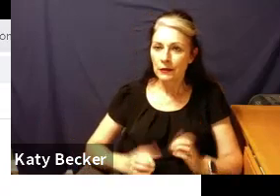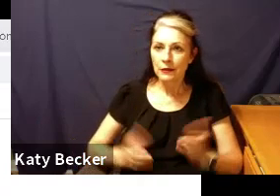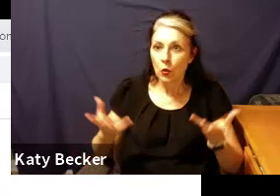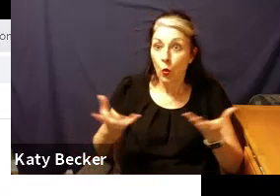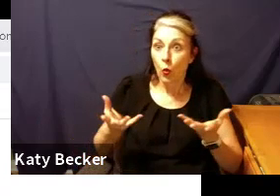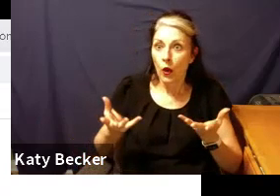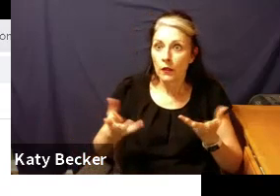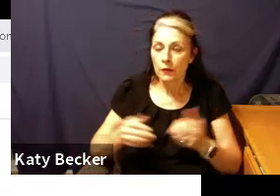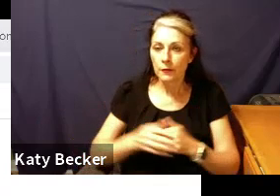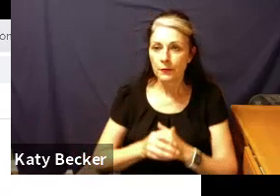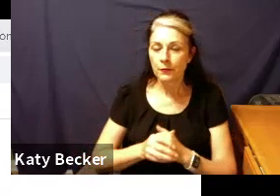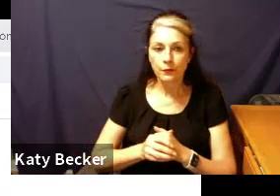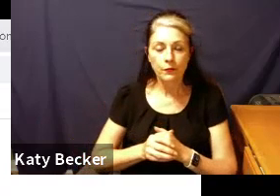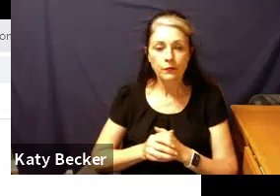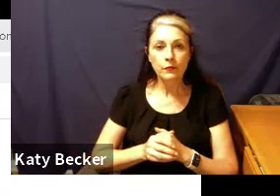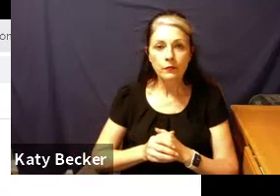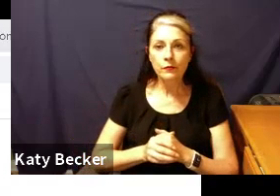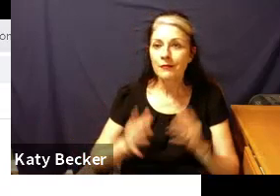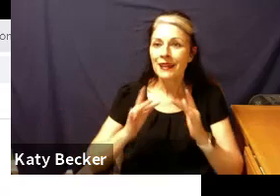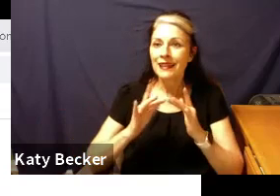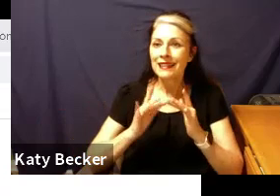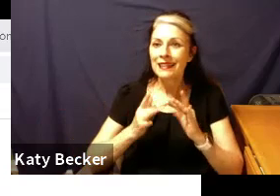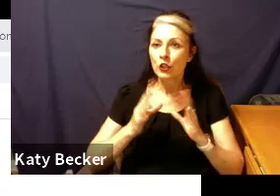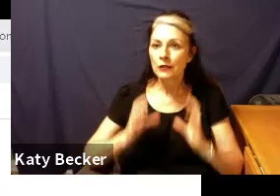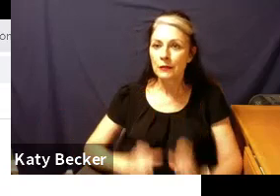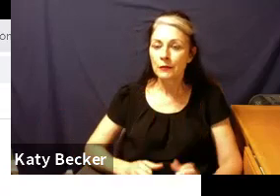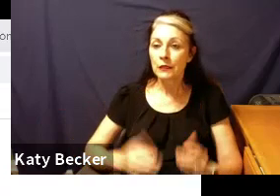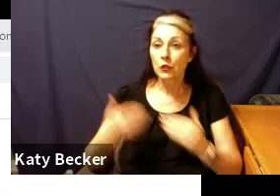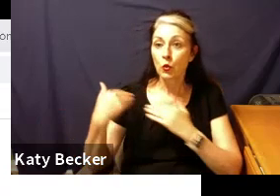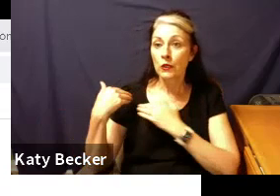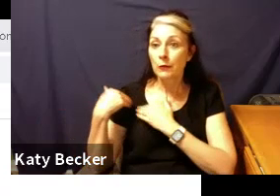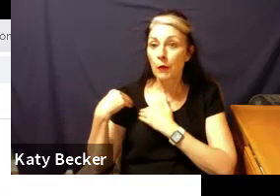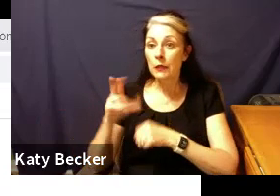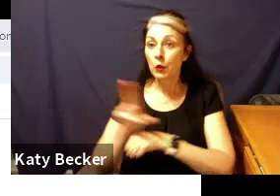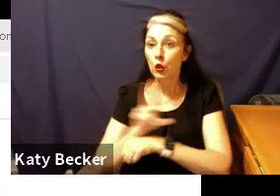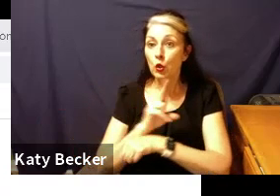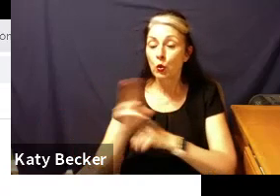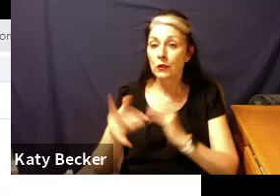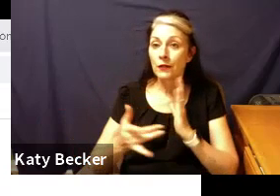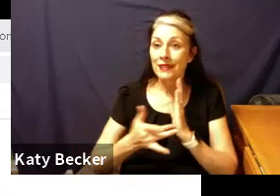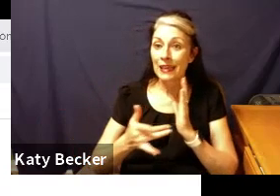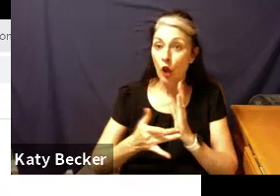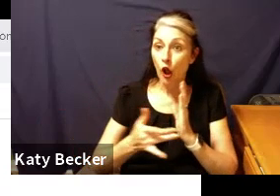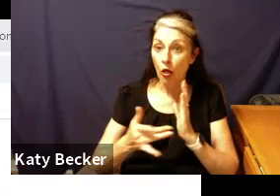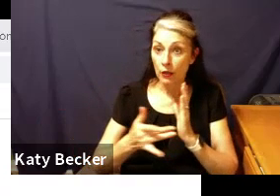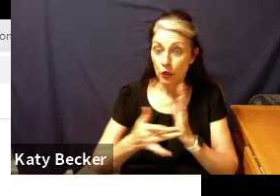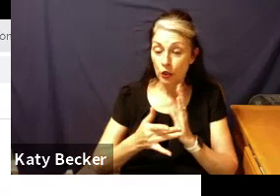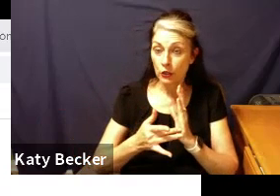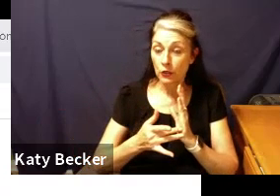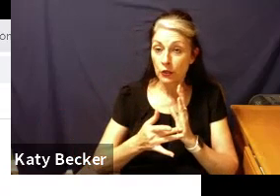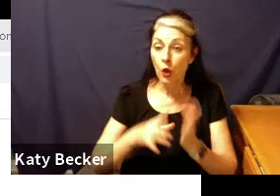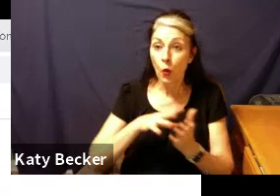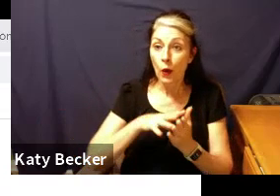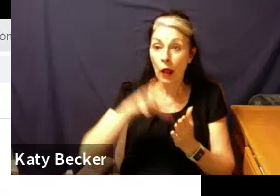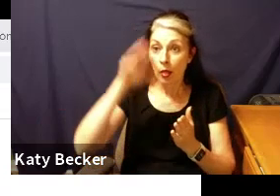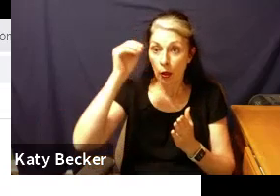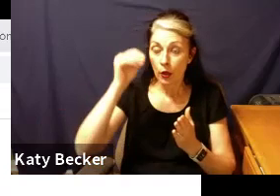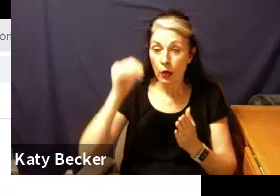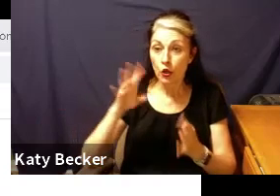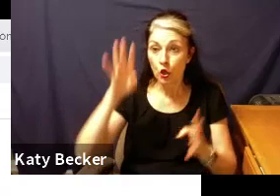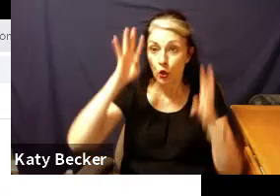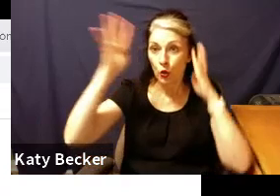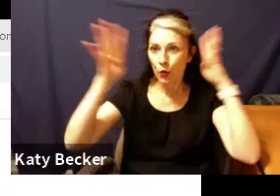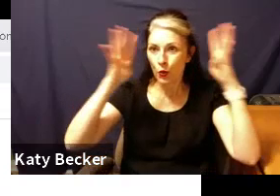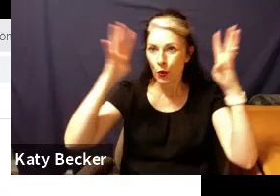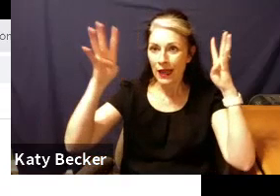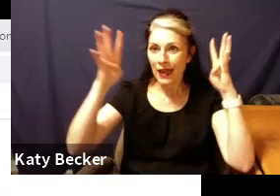is. Digital citizenship is the responsible use of technology, where we learn, we create,